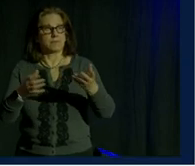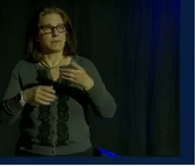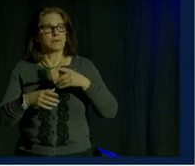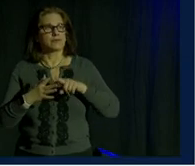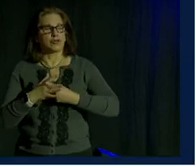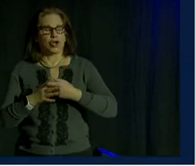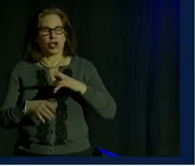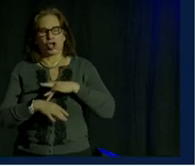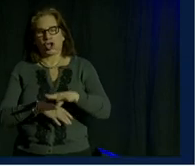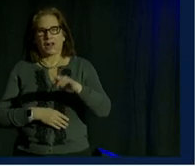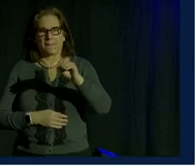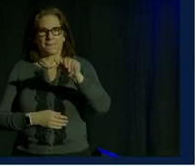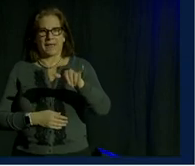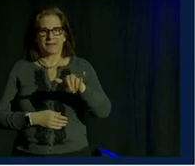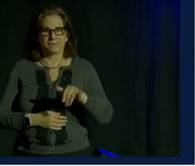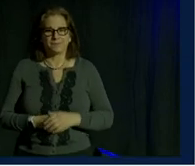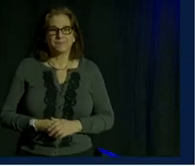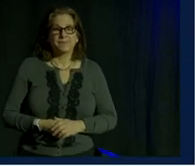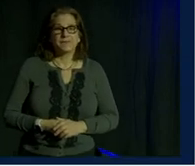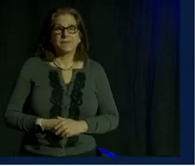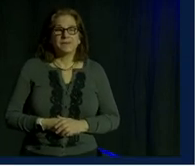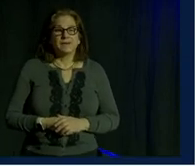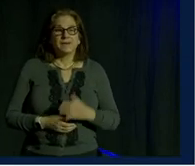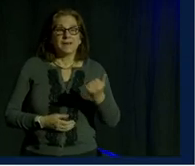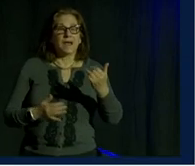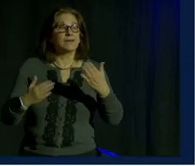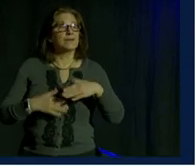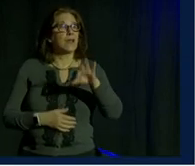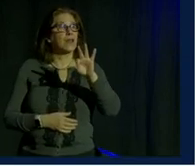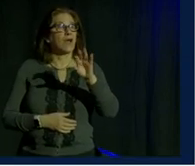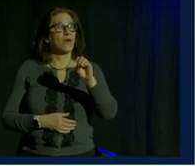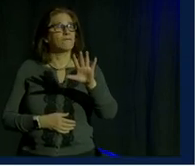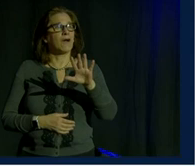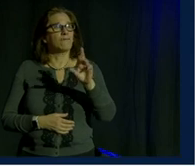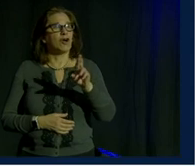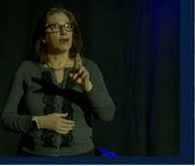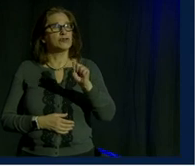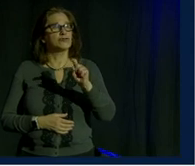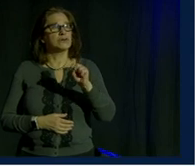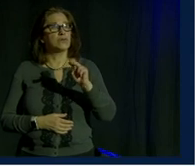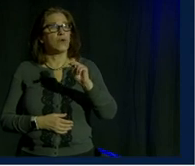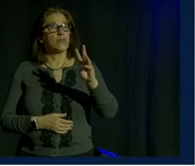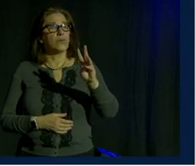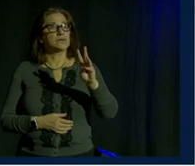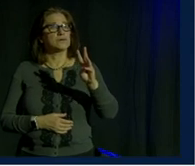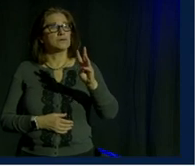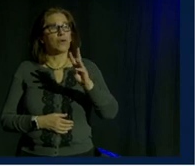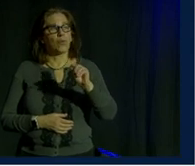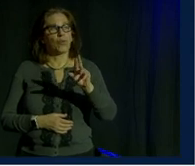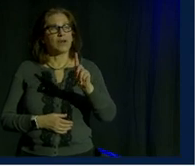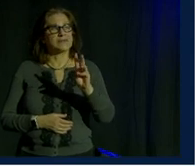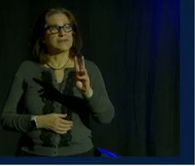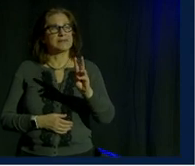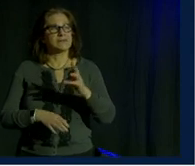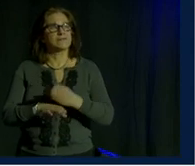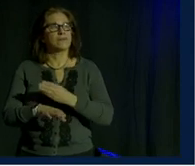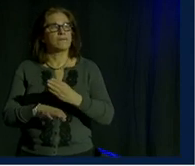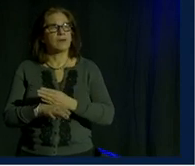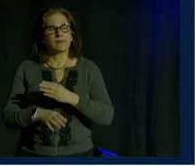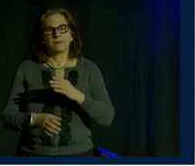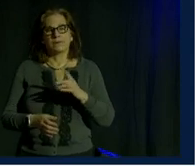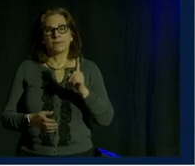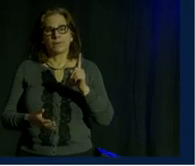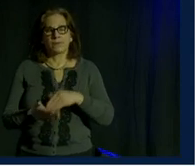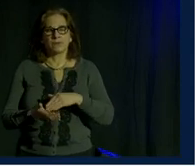905 R Street Northwest, a beautiful row home rehab opportunity located in Ward 6, right across